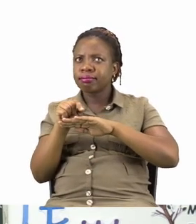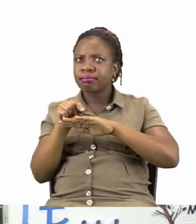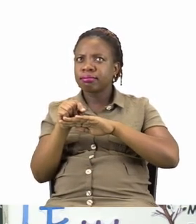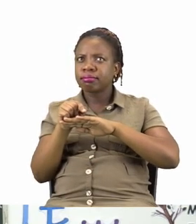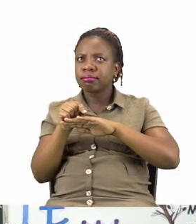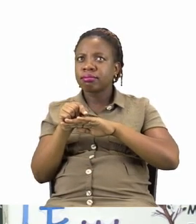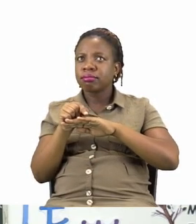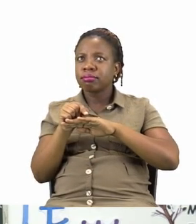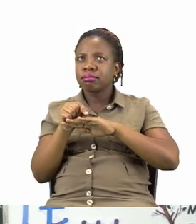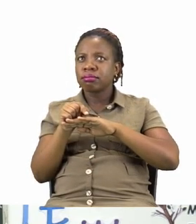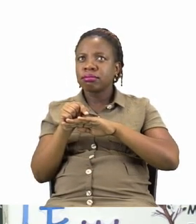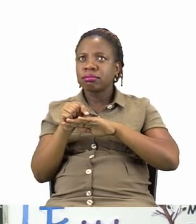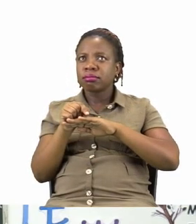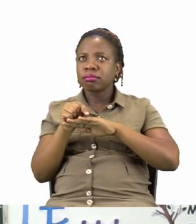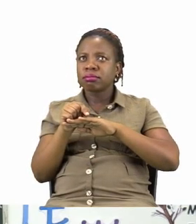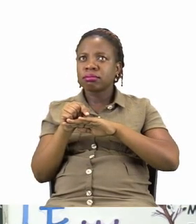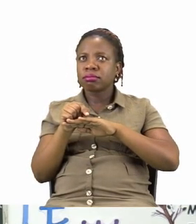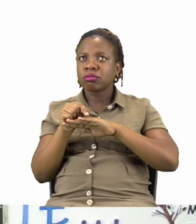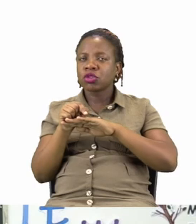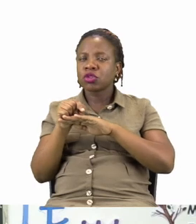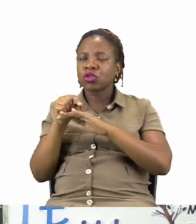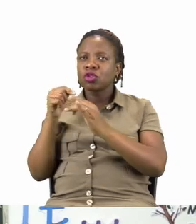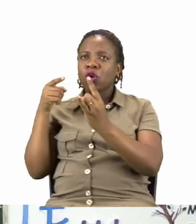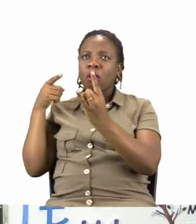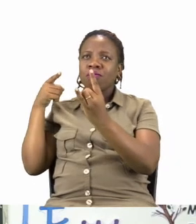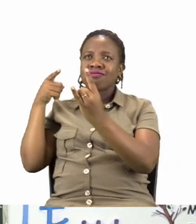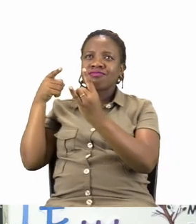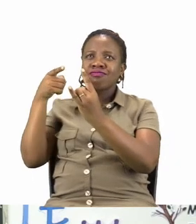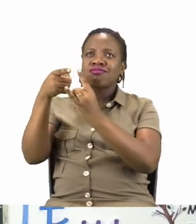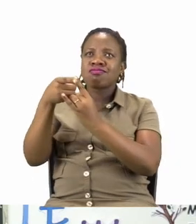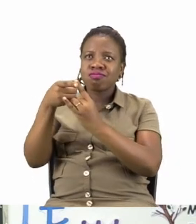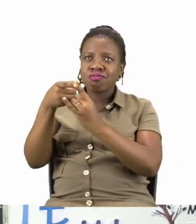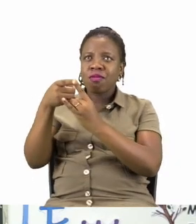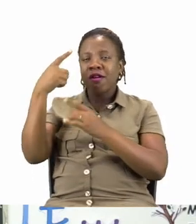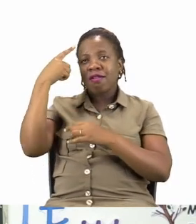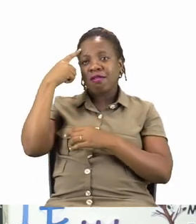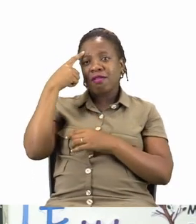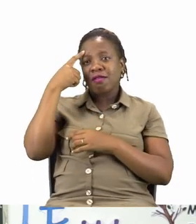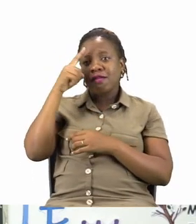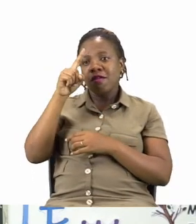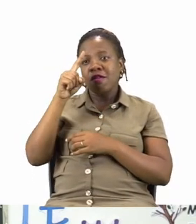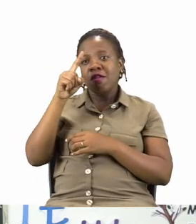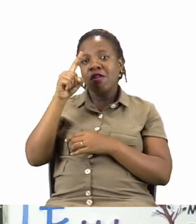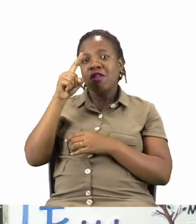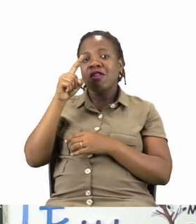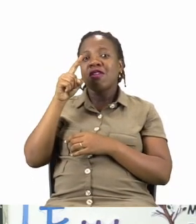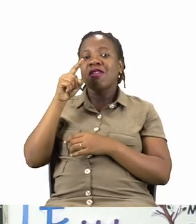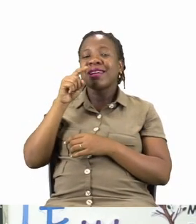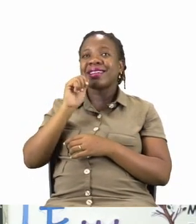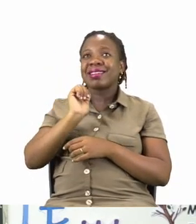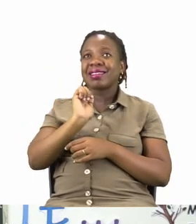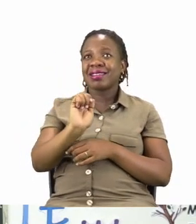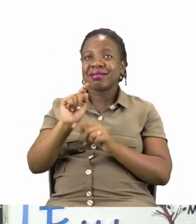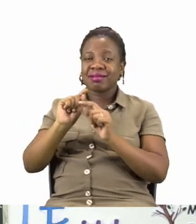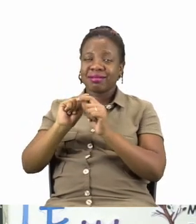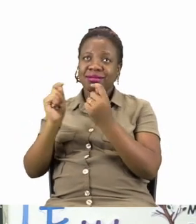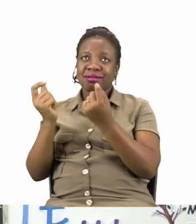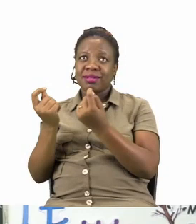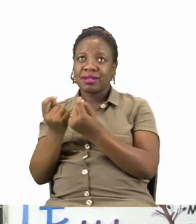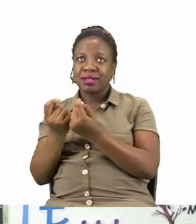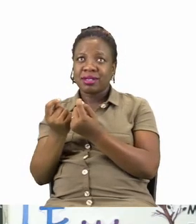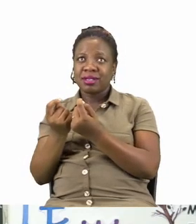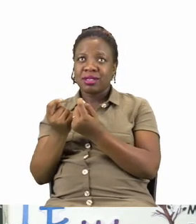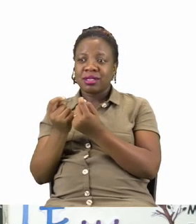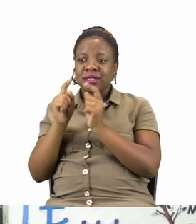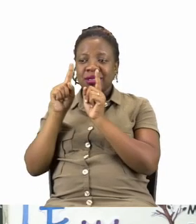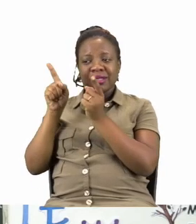a goal for his team. And the word that was in brackets is the word score. Now you have to take